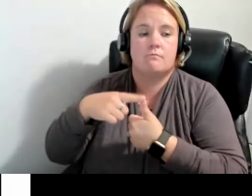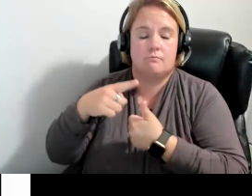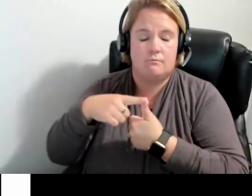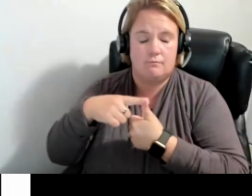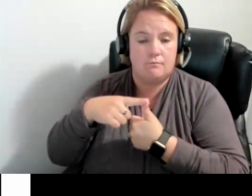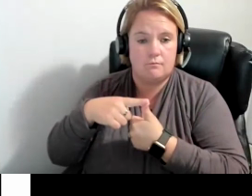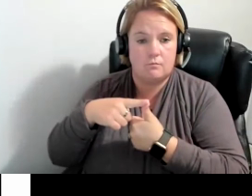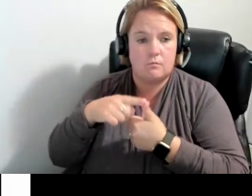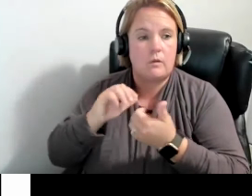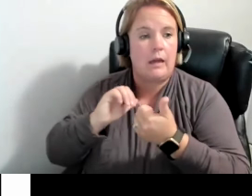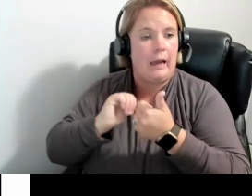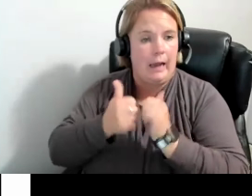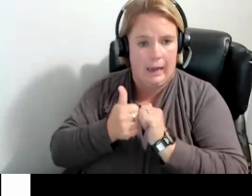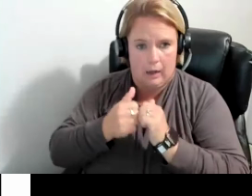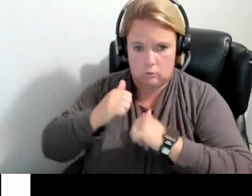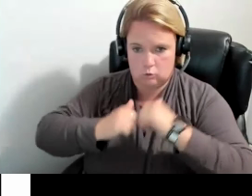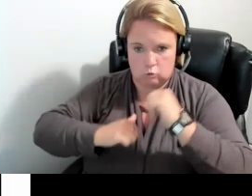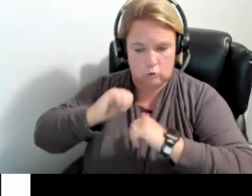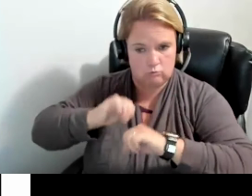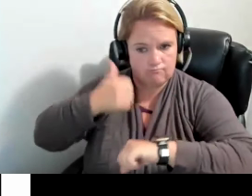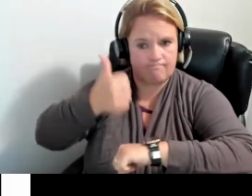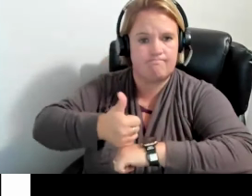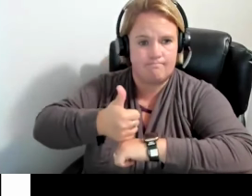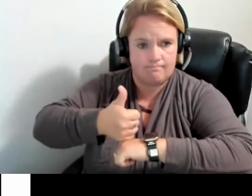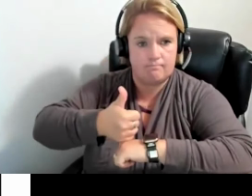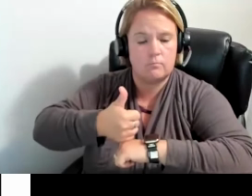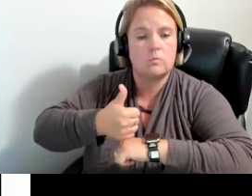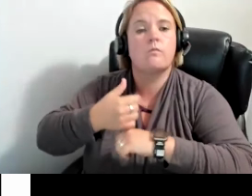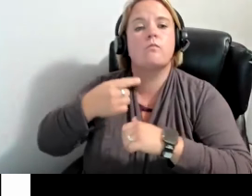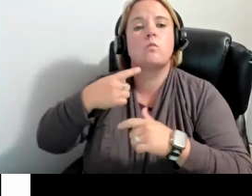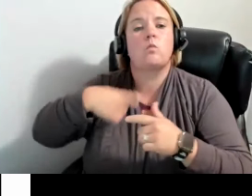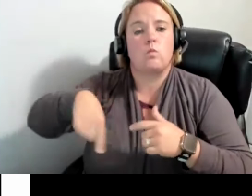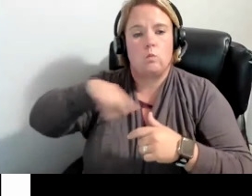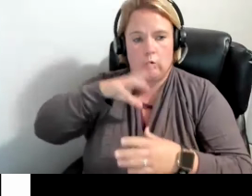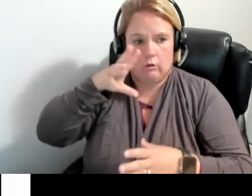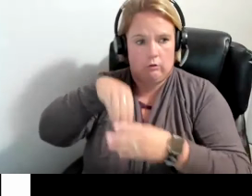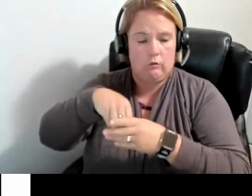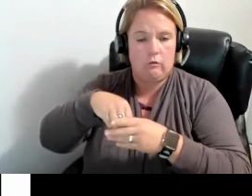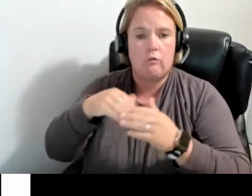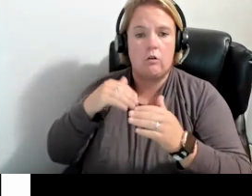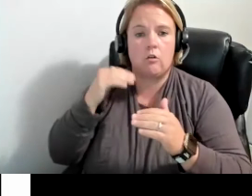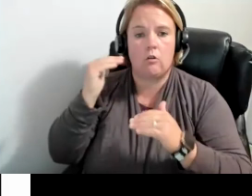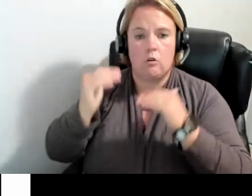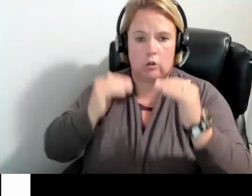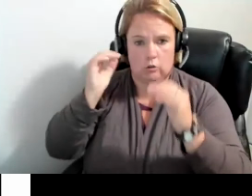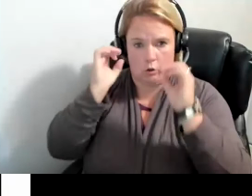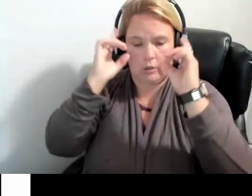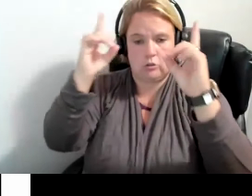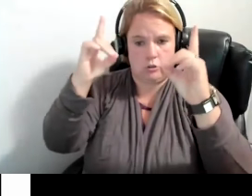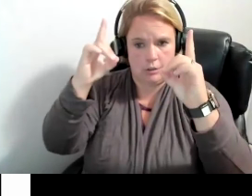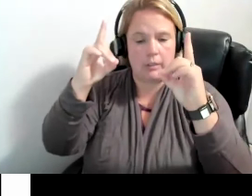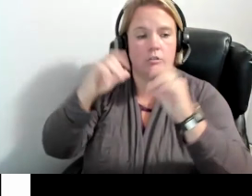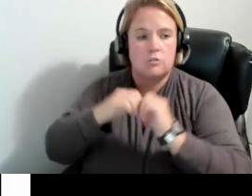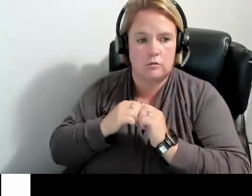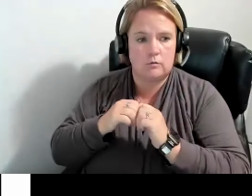about how our adult education is structured. We are part of an adult education consortium. And I'm